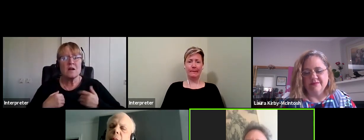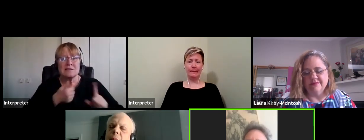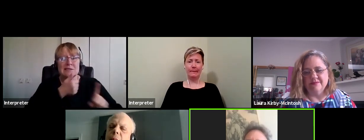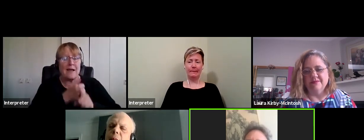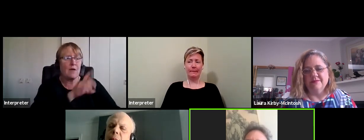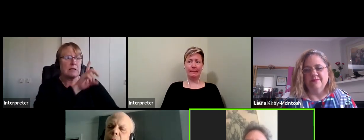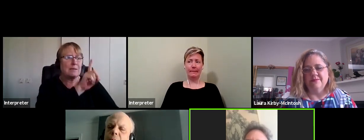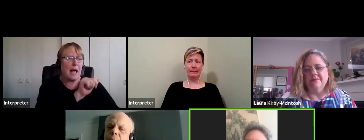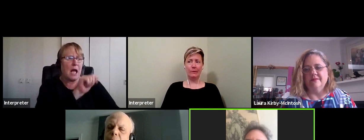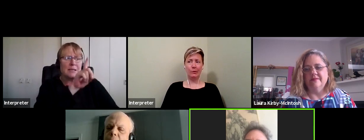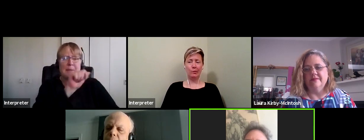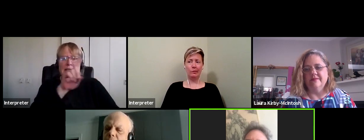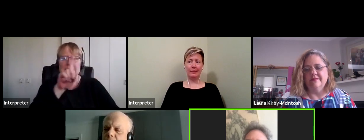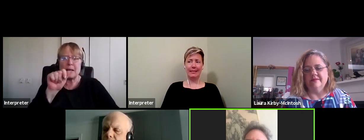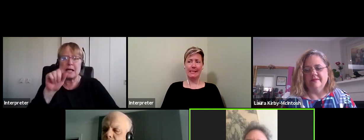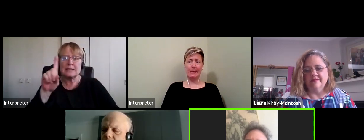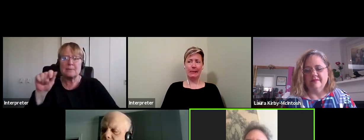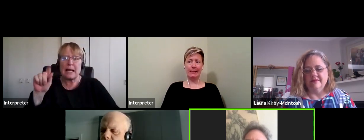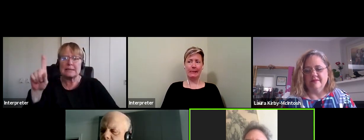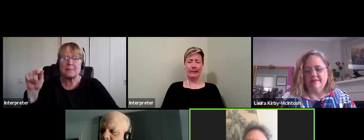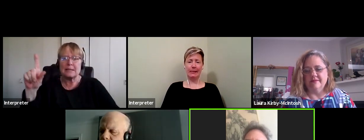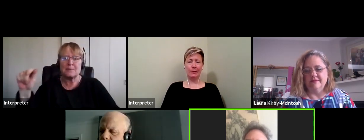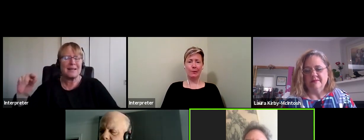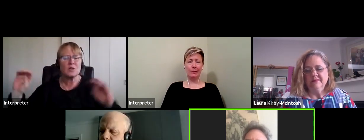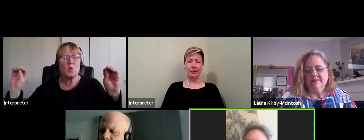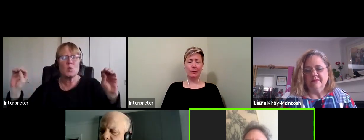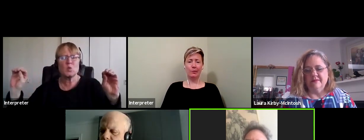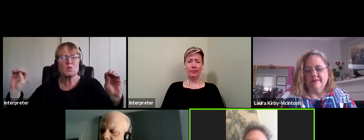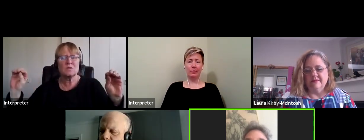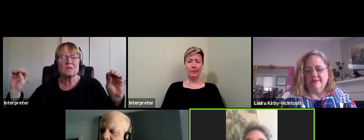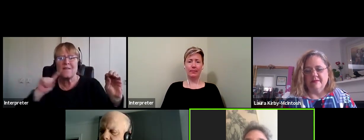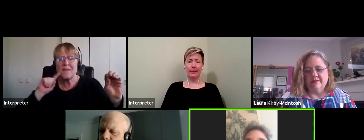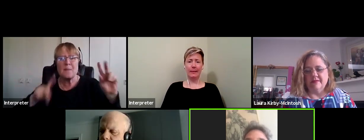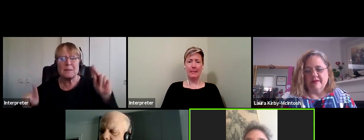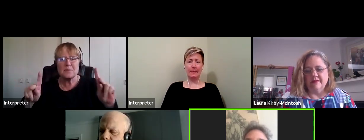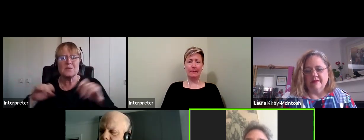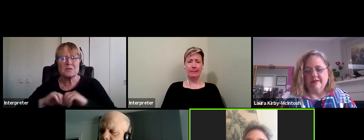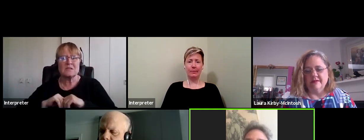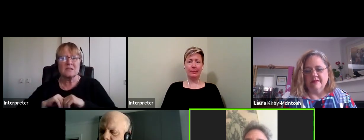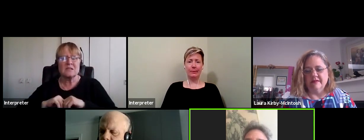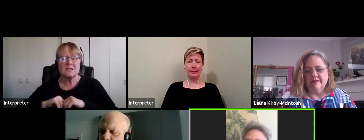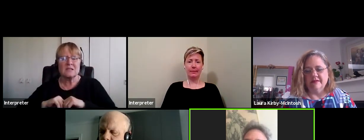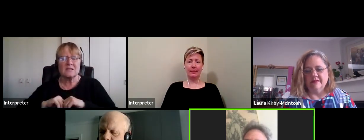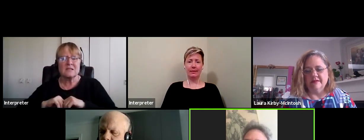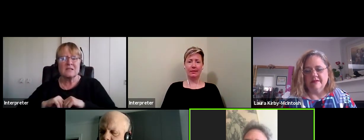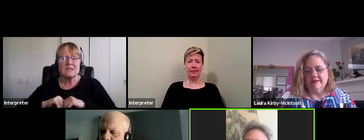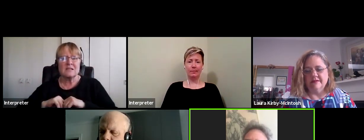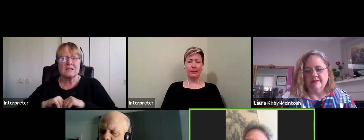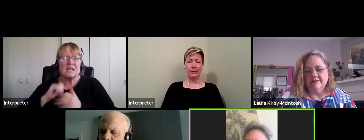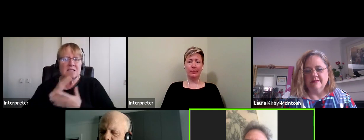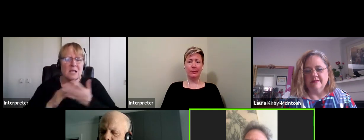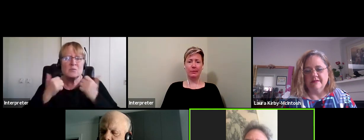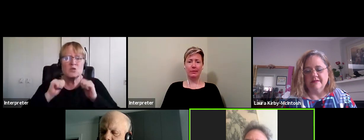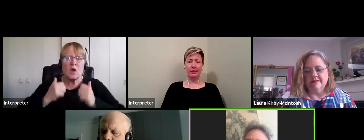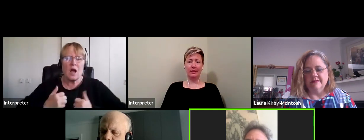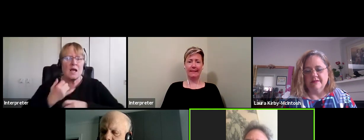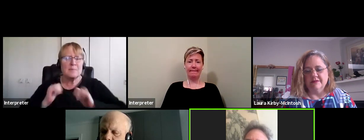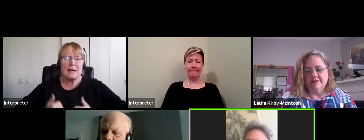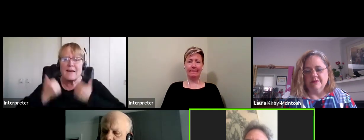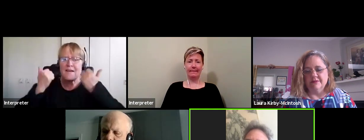over again. Right now, the young people, and I'm thinking of so many who are even the ones trying to live on their own,